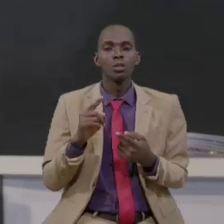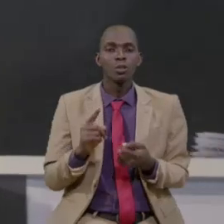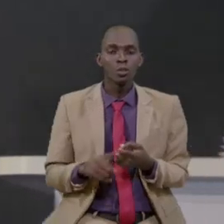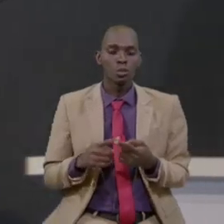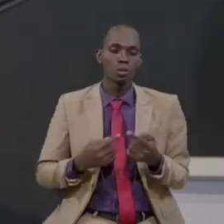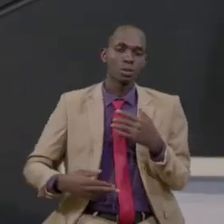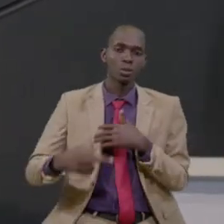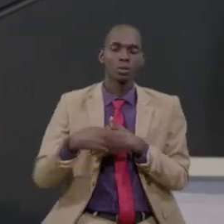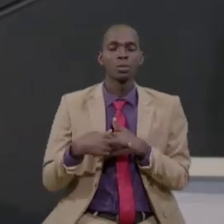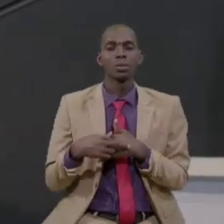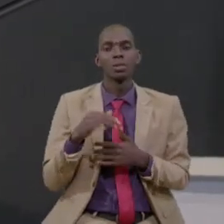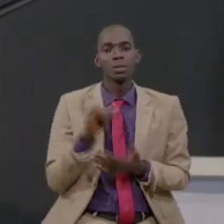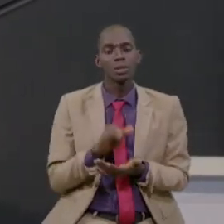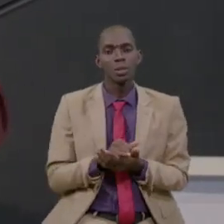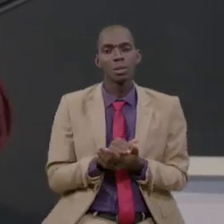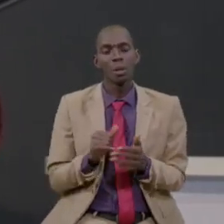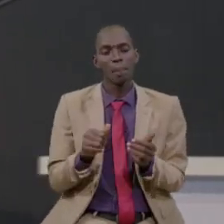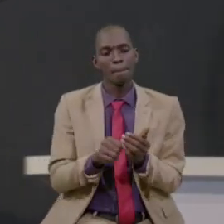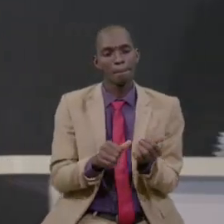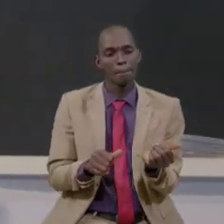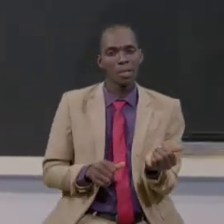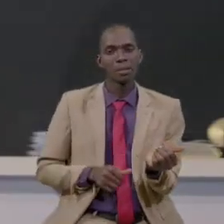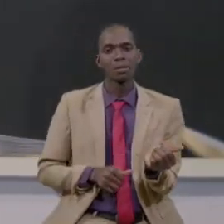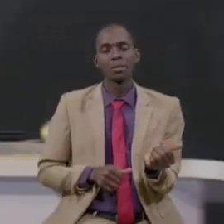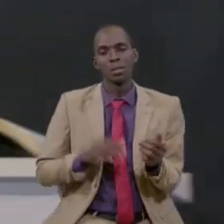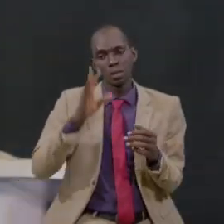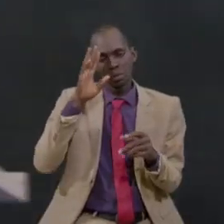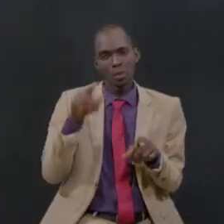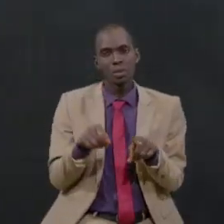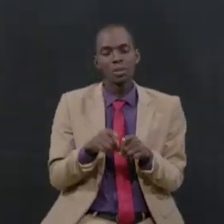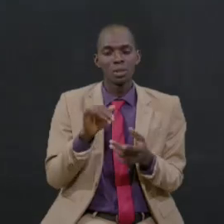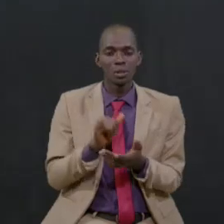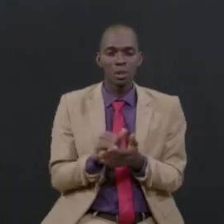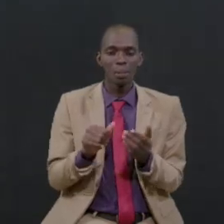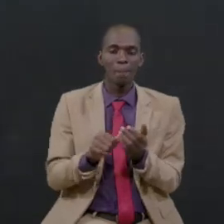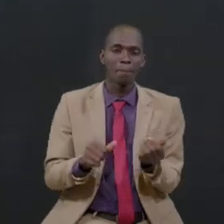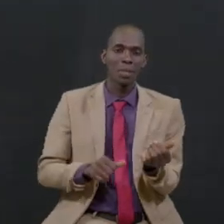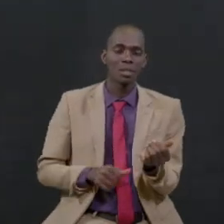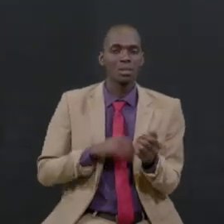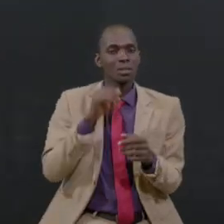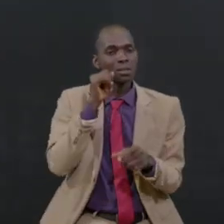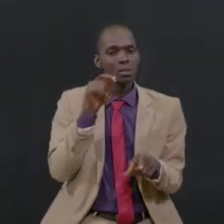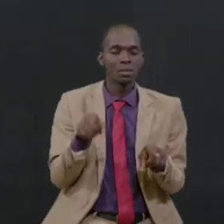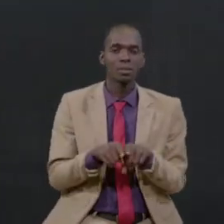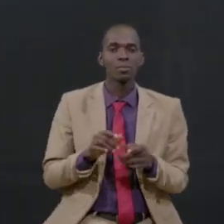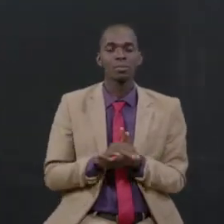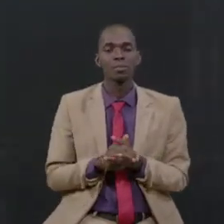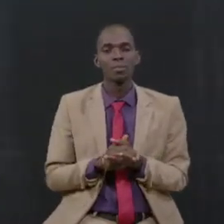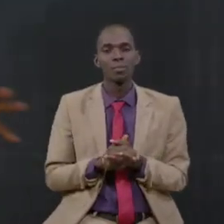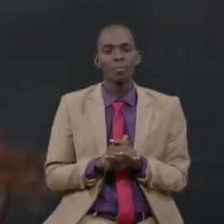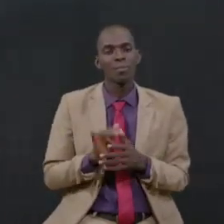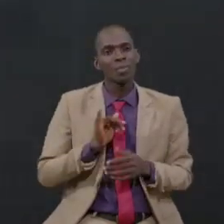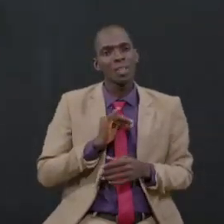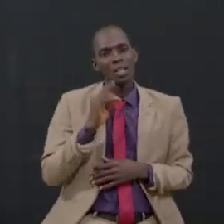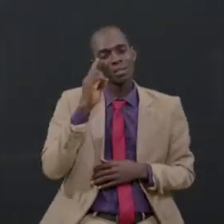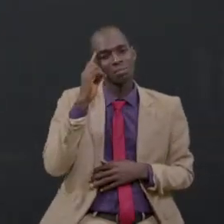that backsliding brother, that backsliding sister. I think, you know, there are